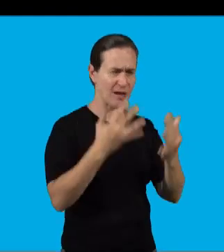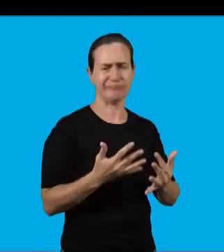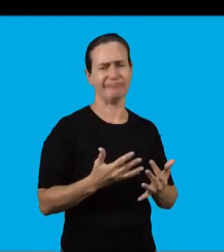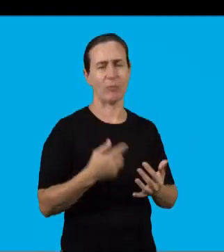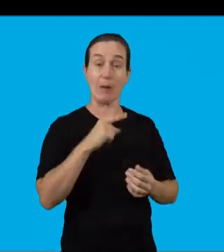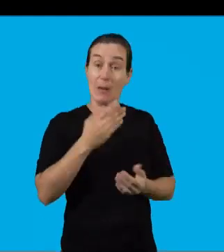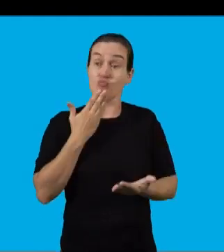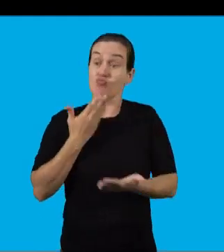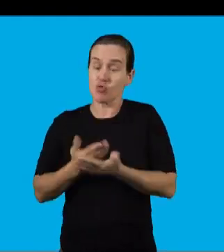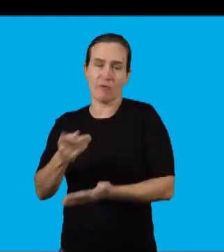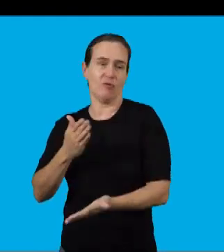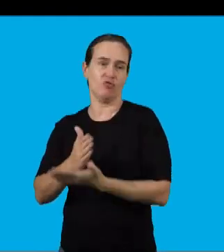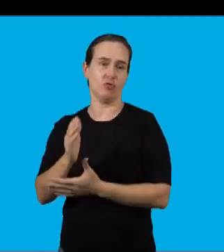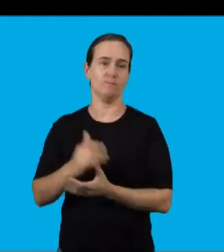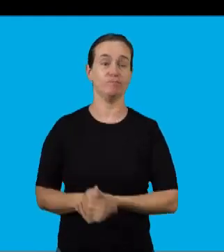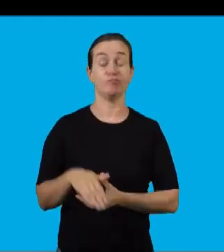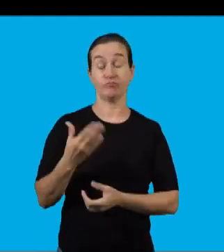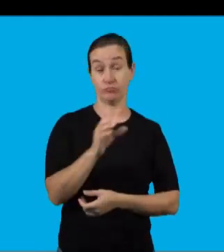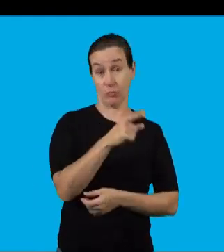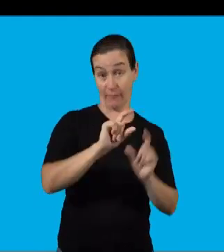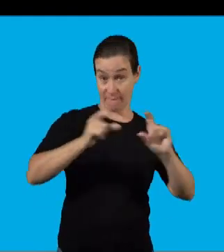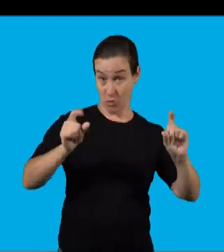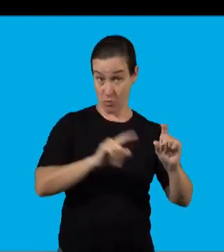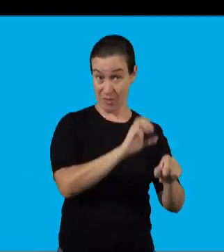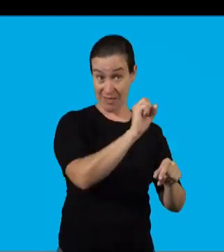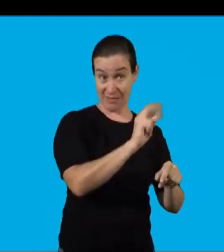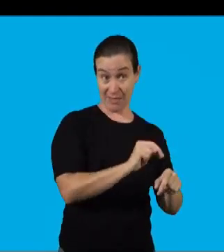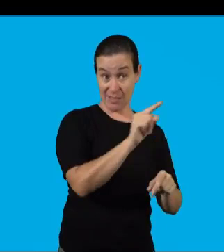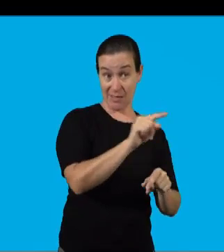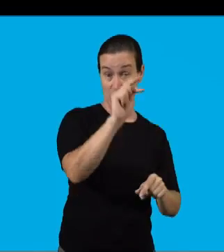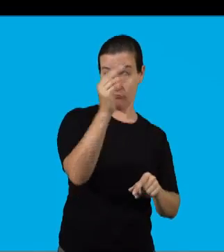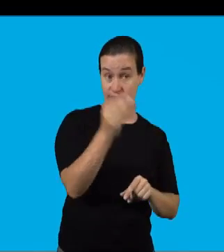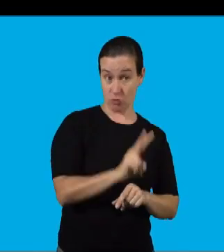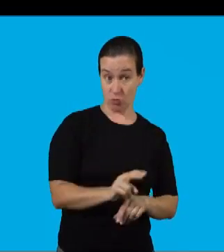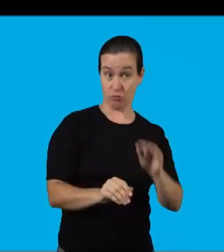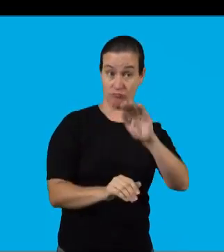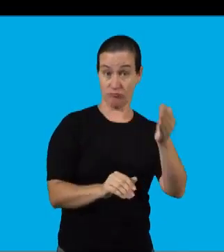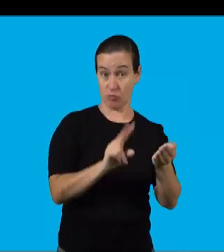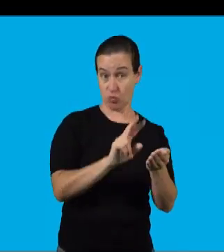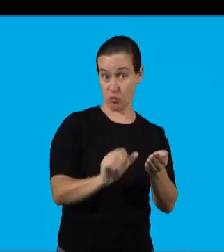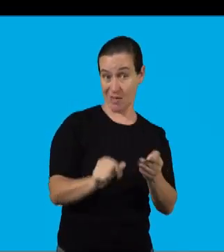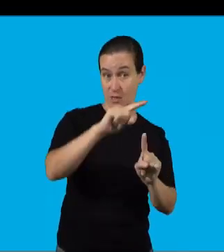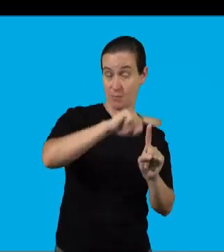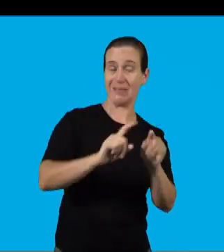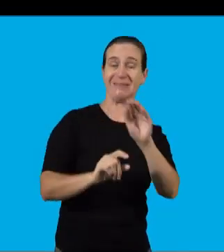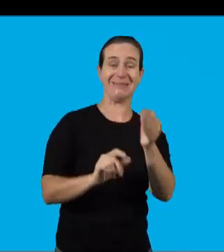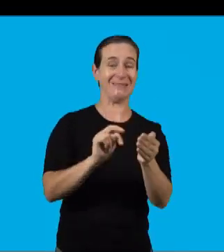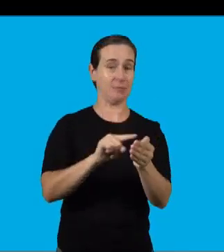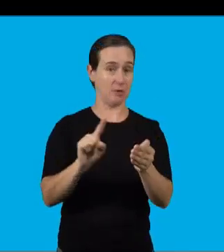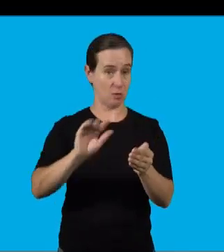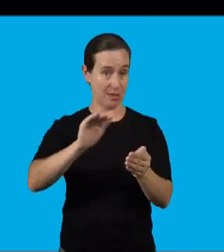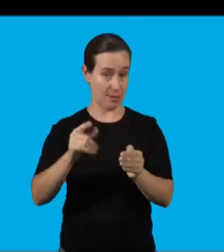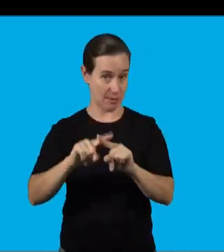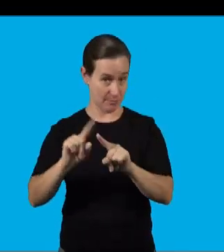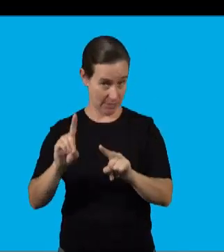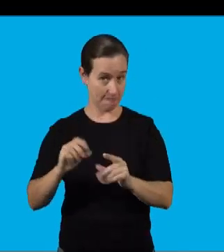Sn is equals to n divided by 2. Then in the bracket we have 2a plus n minus 1, and that is multiplied